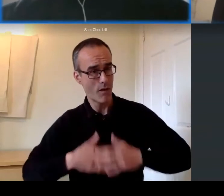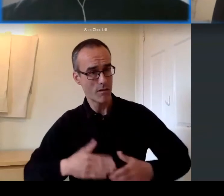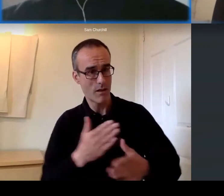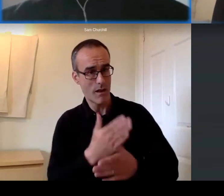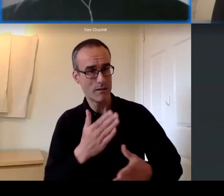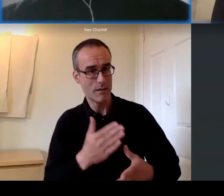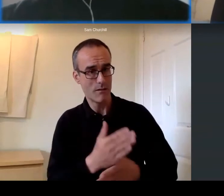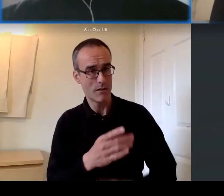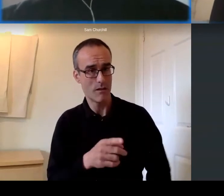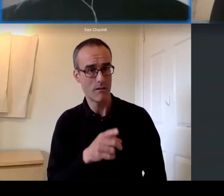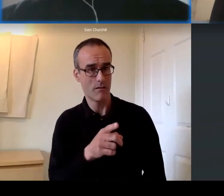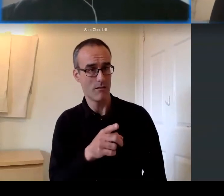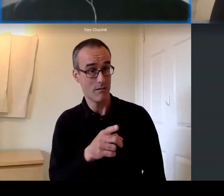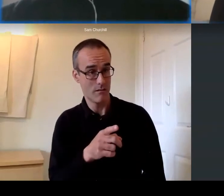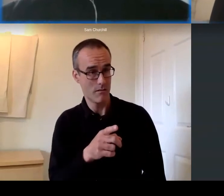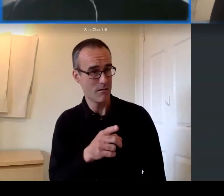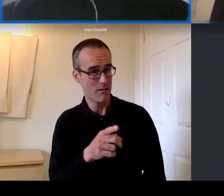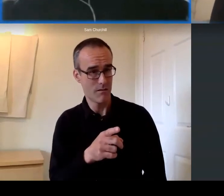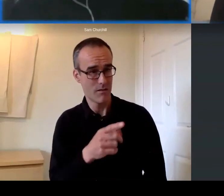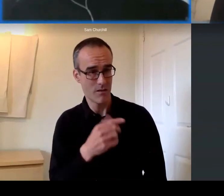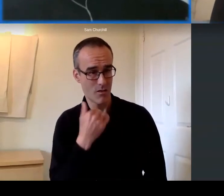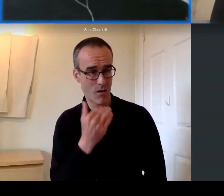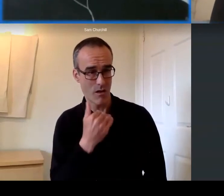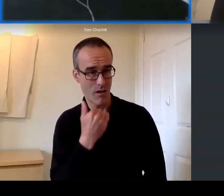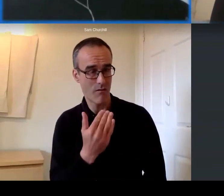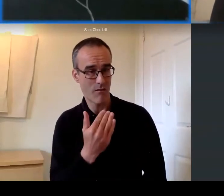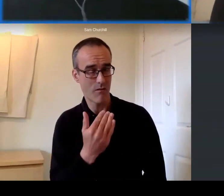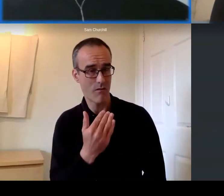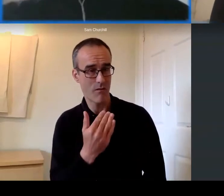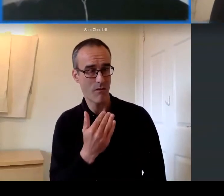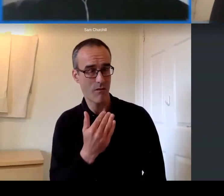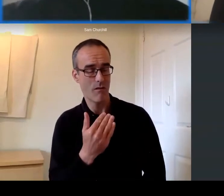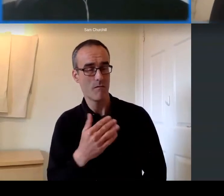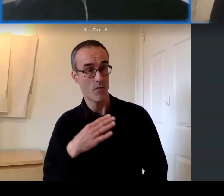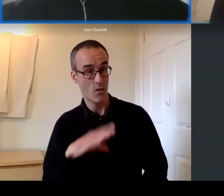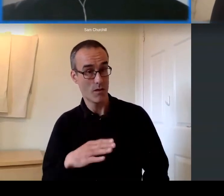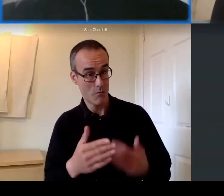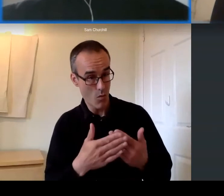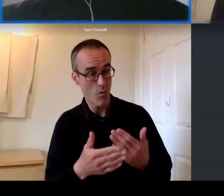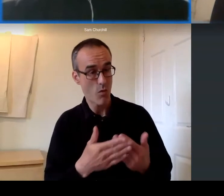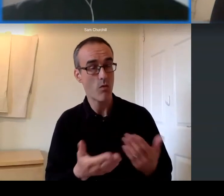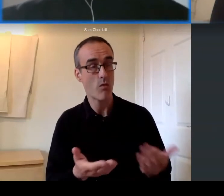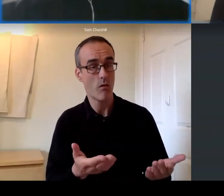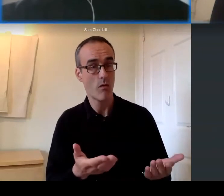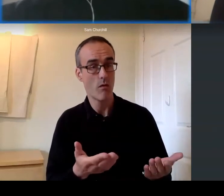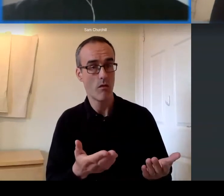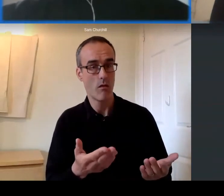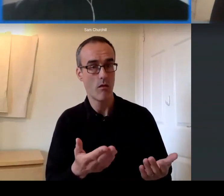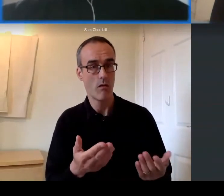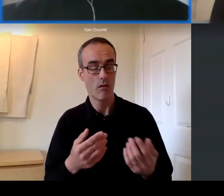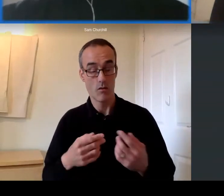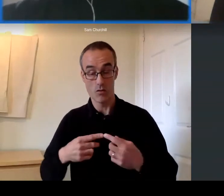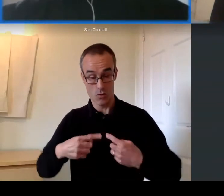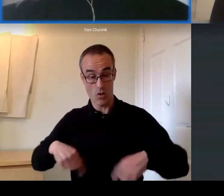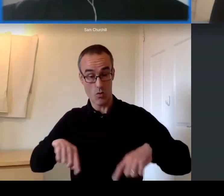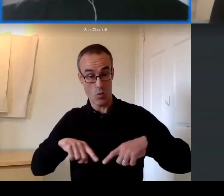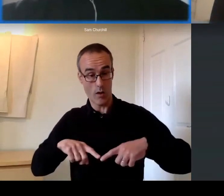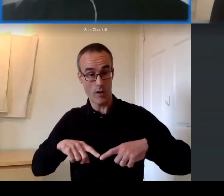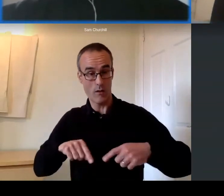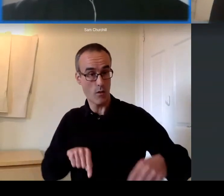adopting blanket approaches? I think what seems to be a bit different this time is that we're challenging organizations to